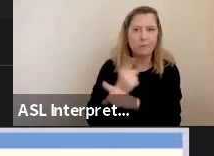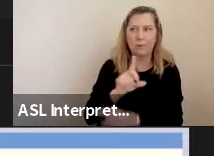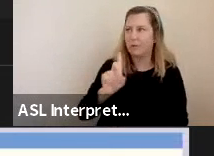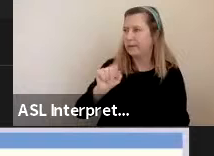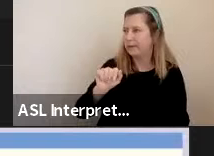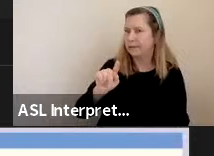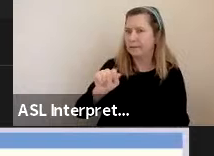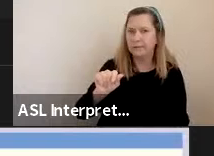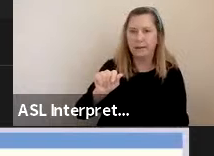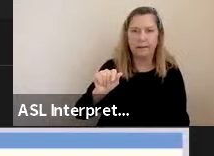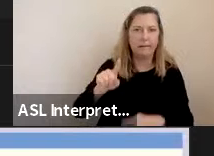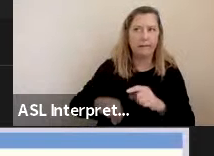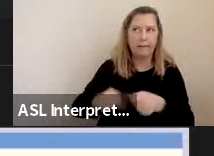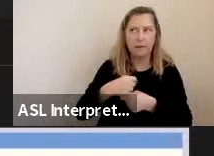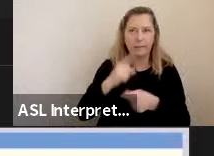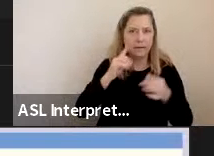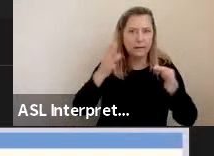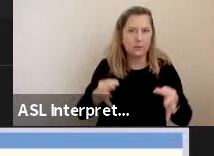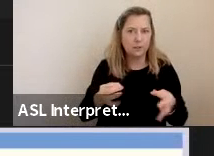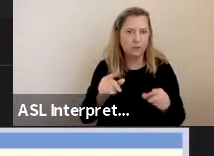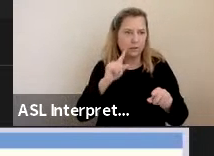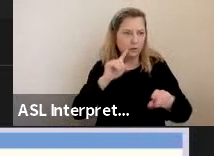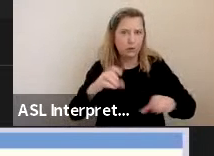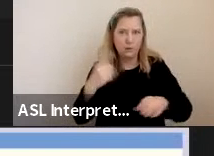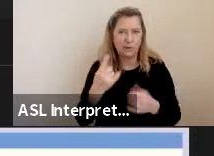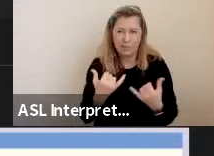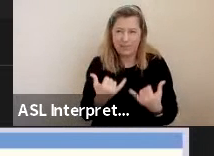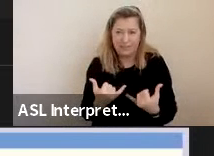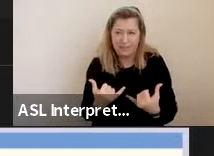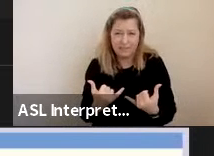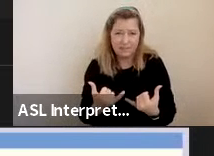a decision to do anything at this point.